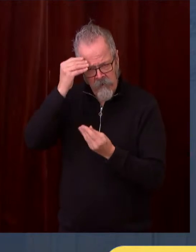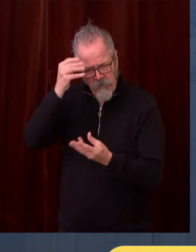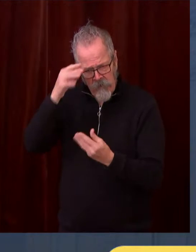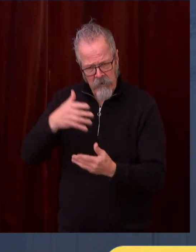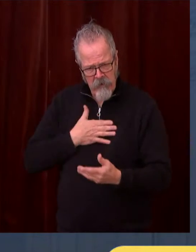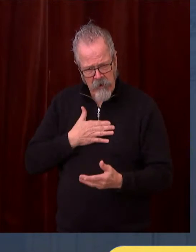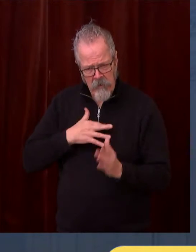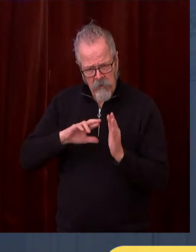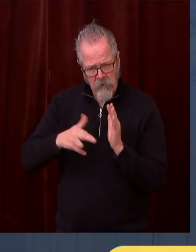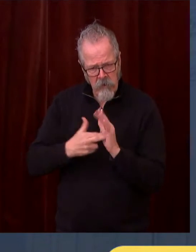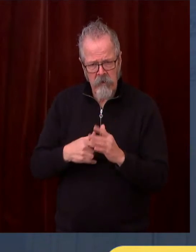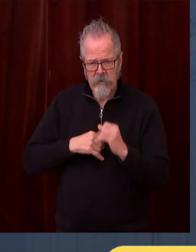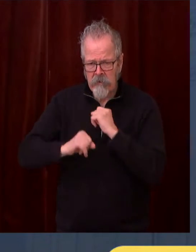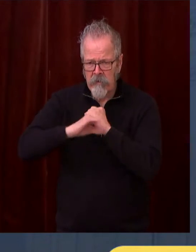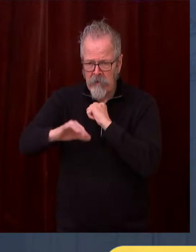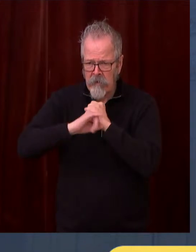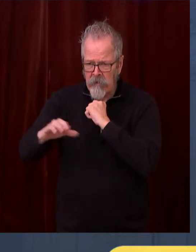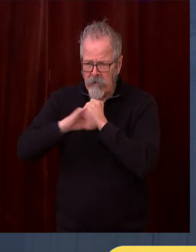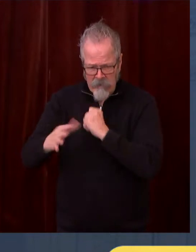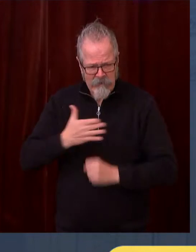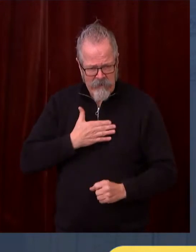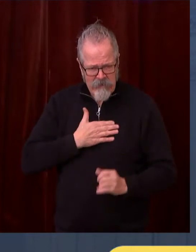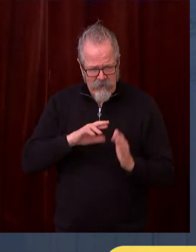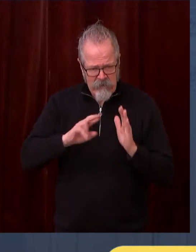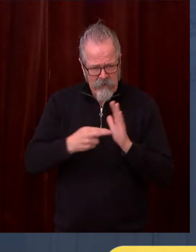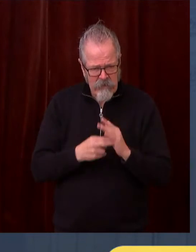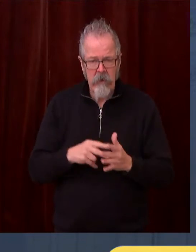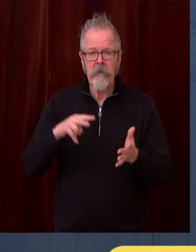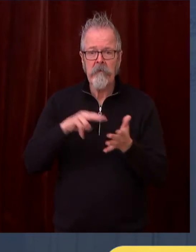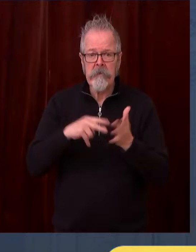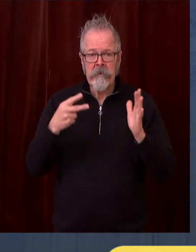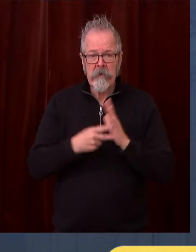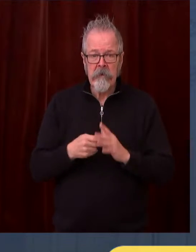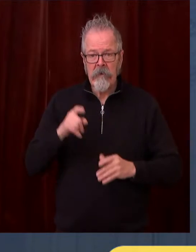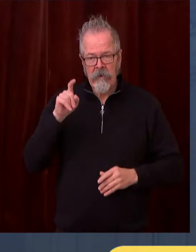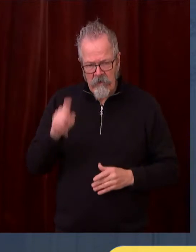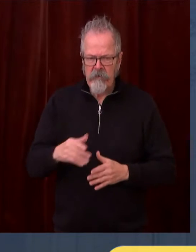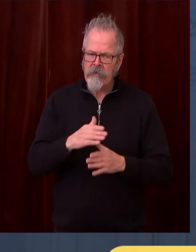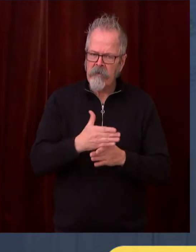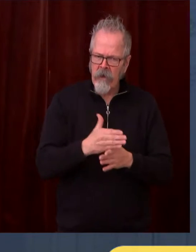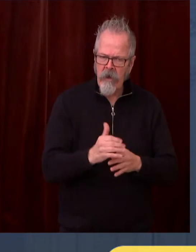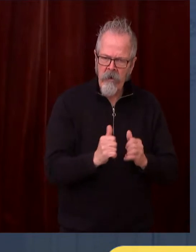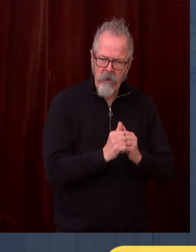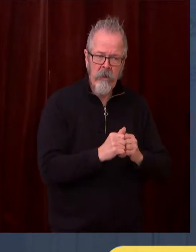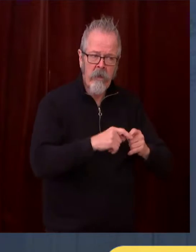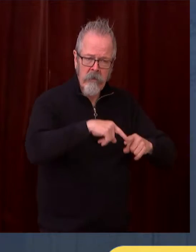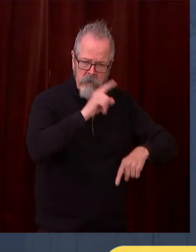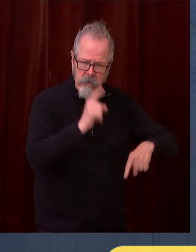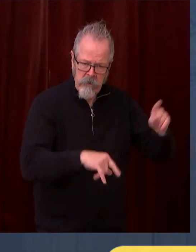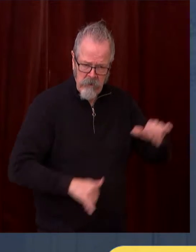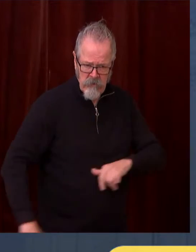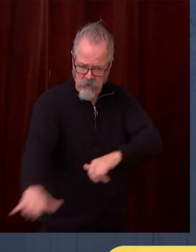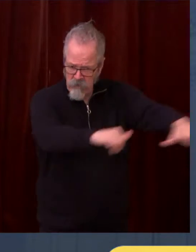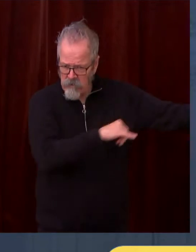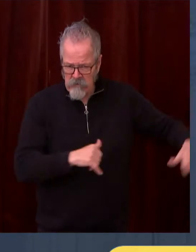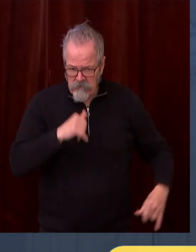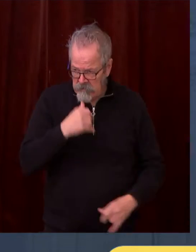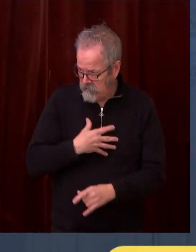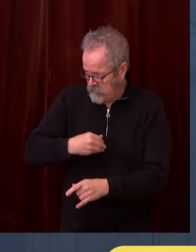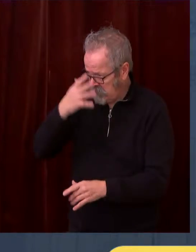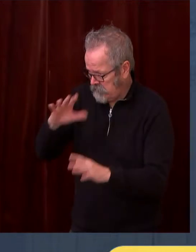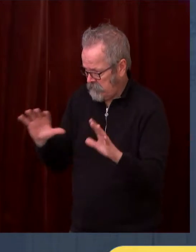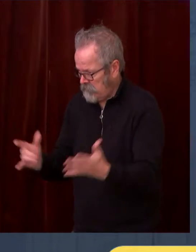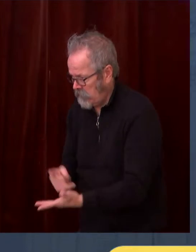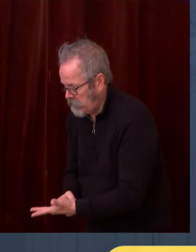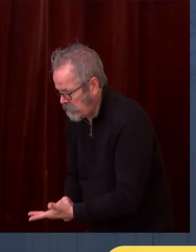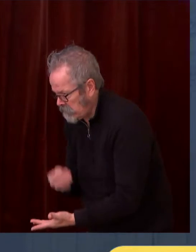all communities of all ethnicities. We know that historically there have been great concerns in communities of color about